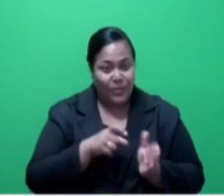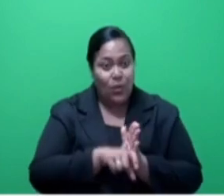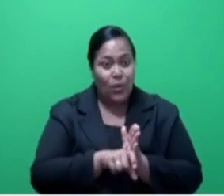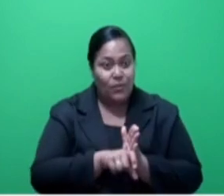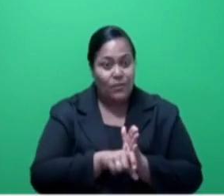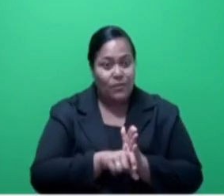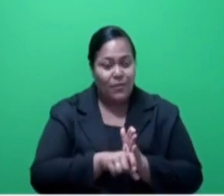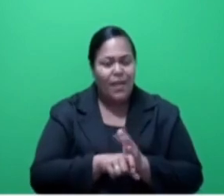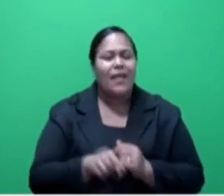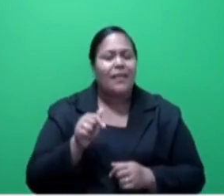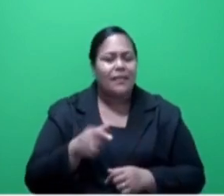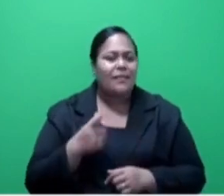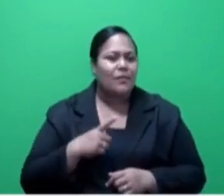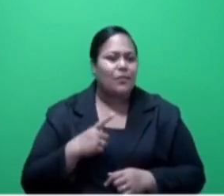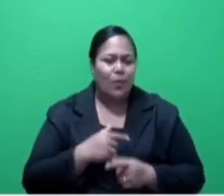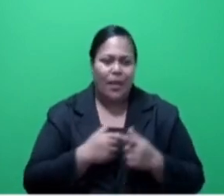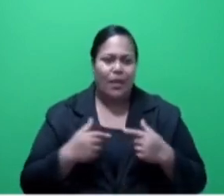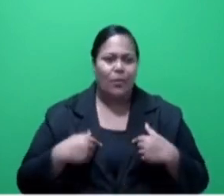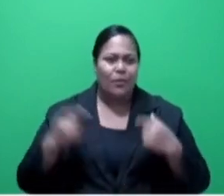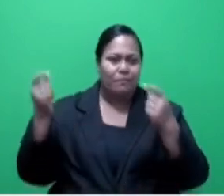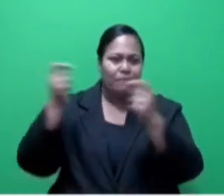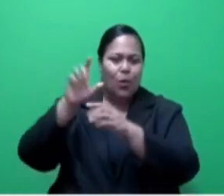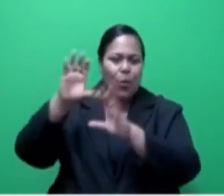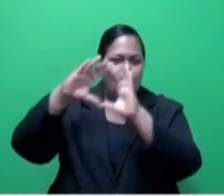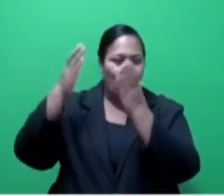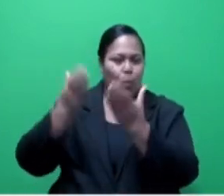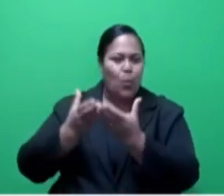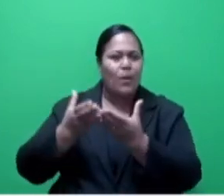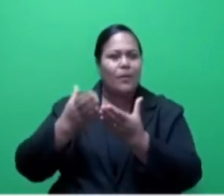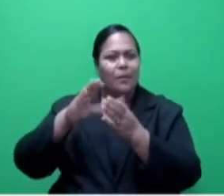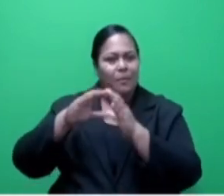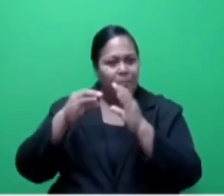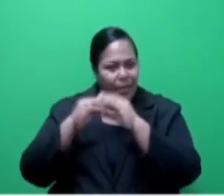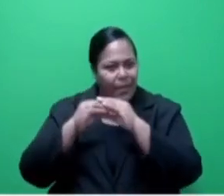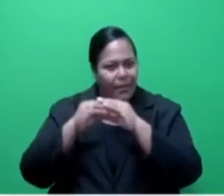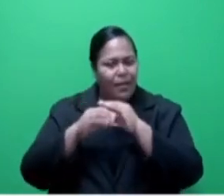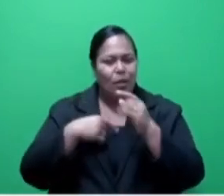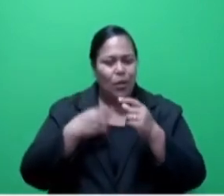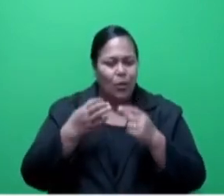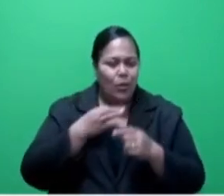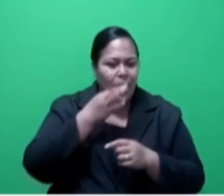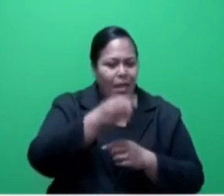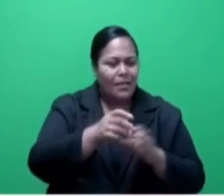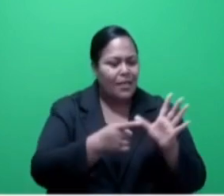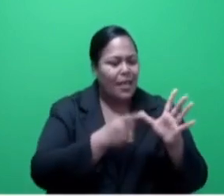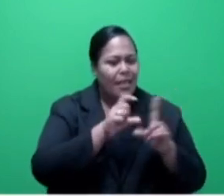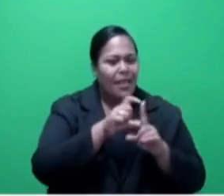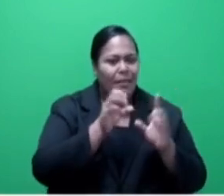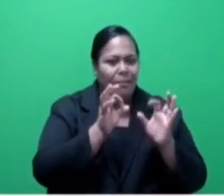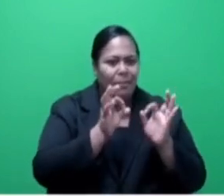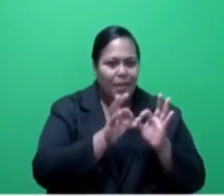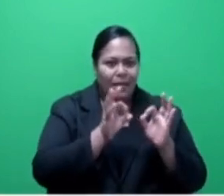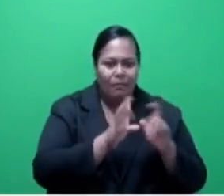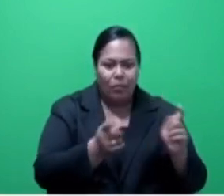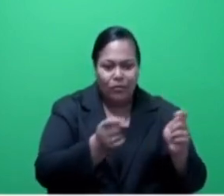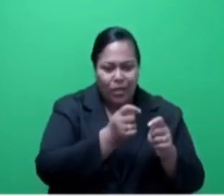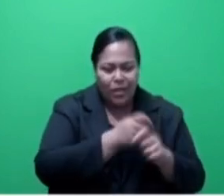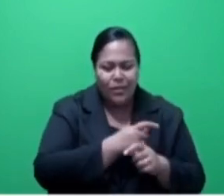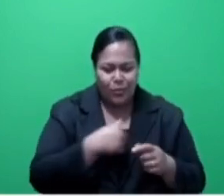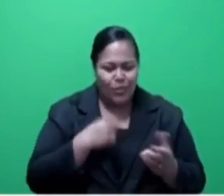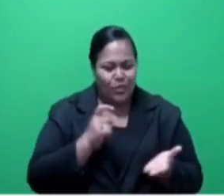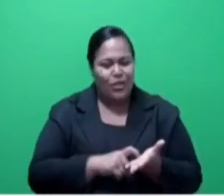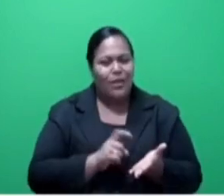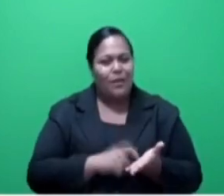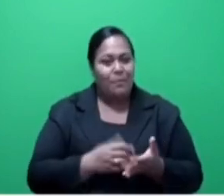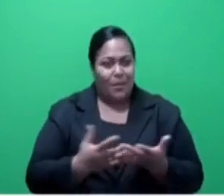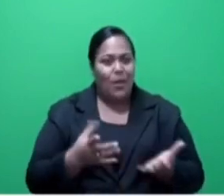the reclassification in the World Bank. This is why we like the reclassification ADB, so we can get cheaper loans. So the loans that we acquire